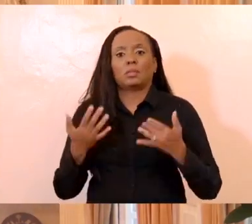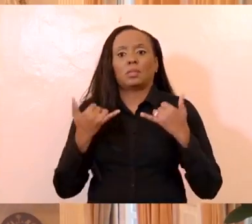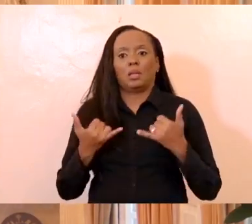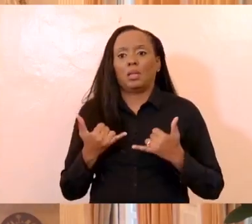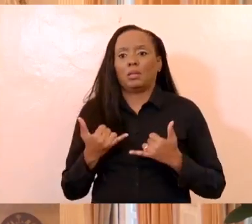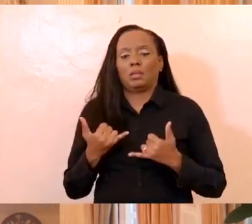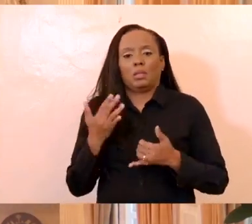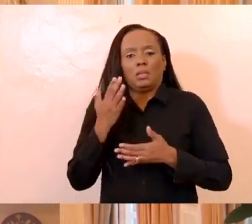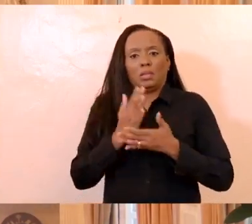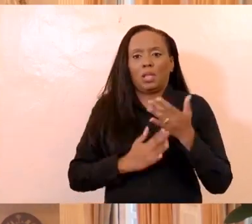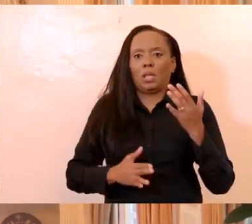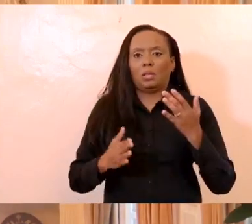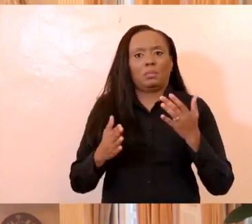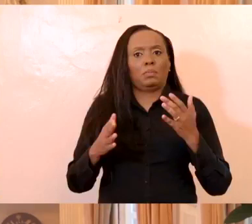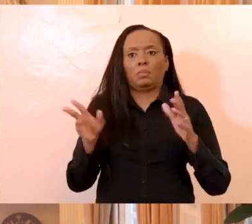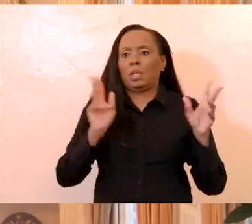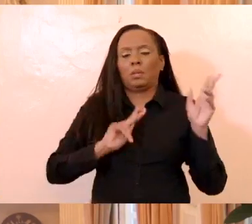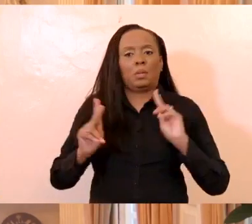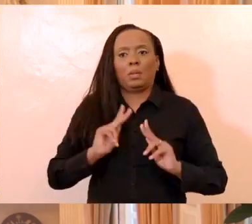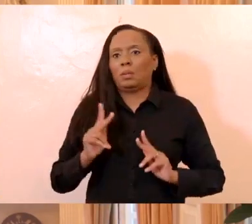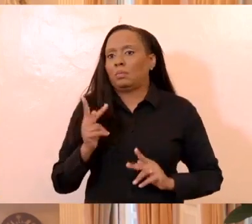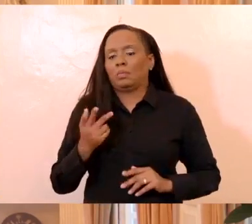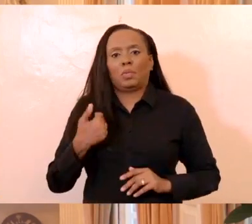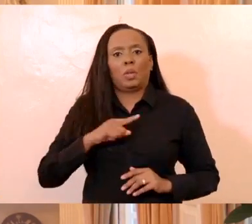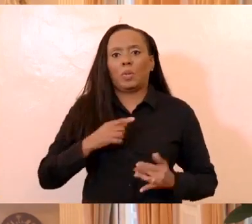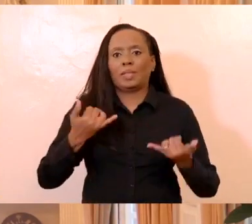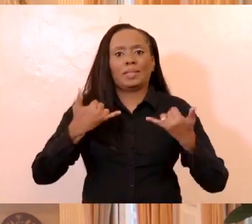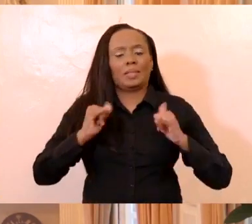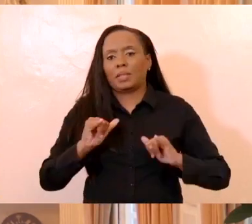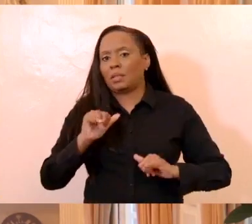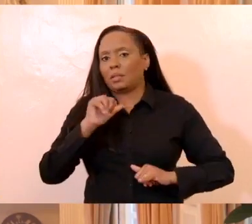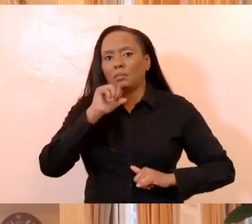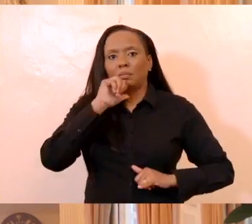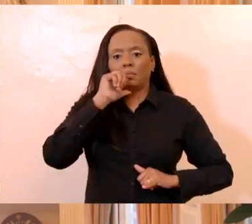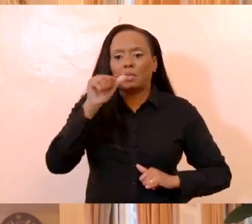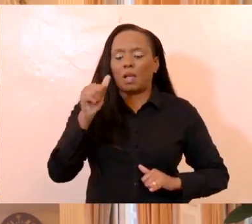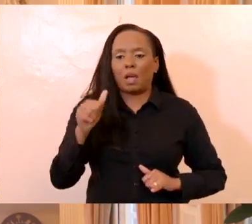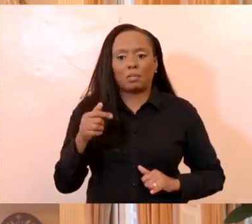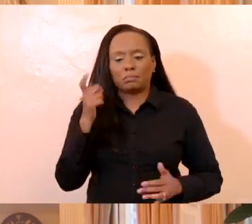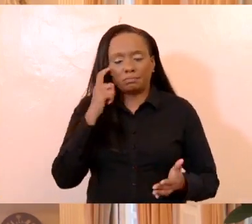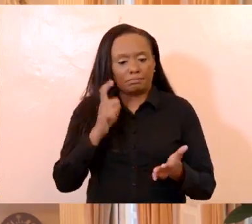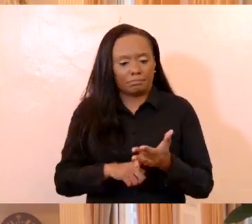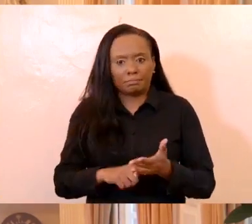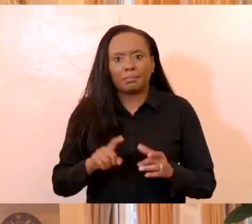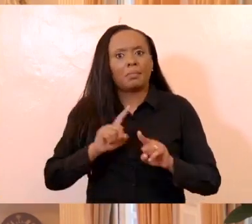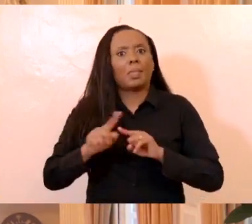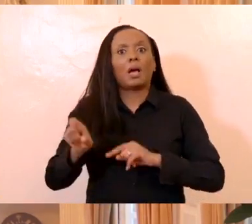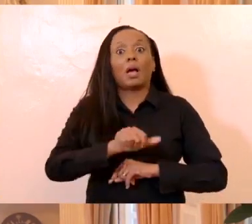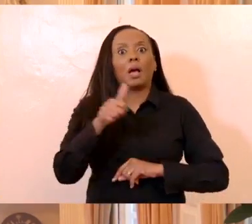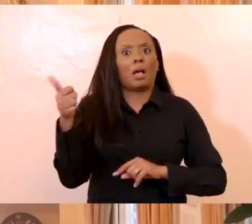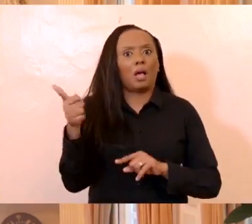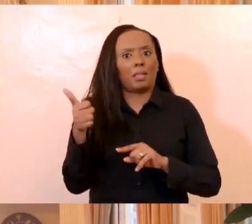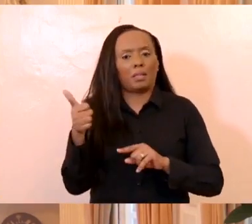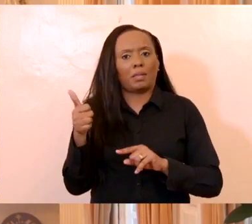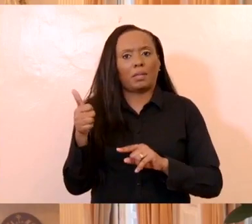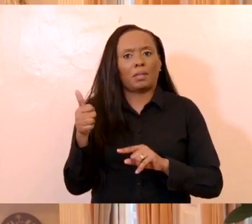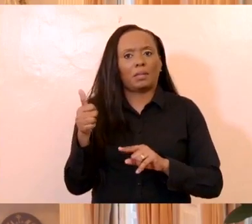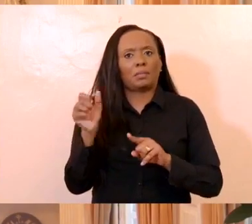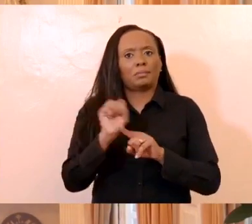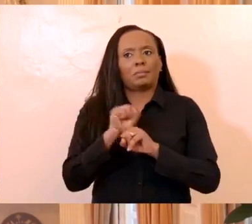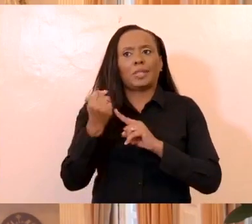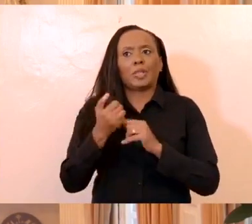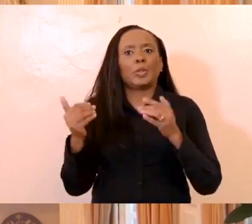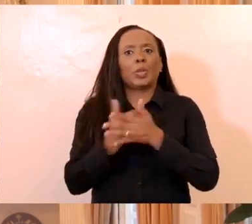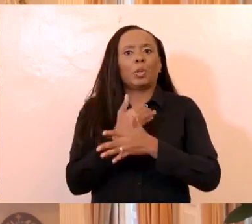in time have not yet been determined. But we are also seeing some other cases that are coming up, some